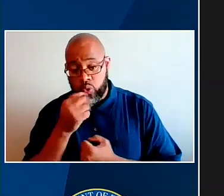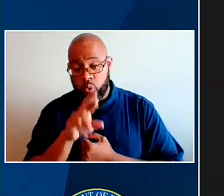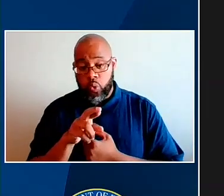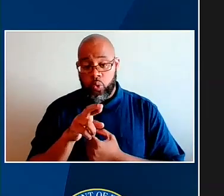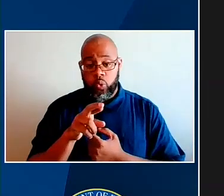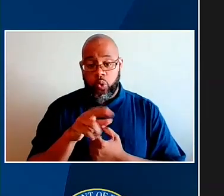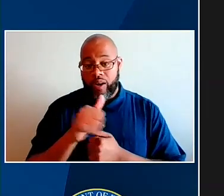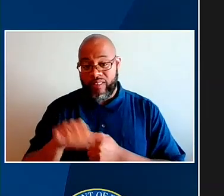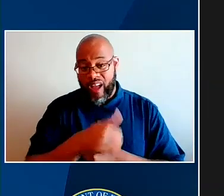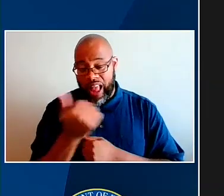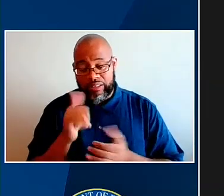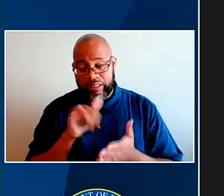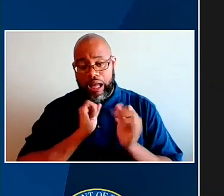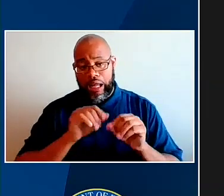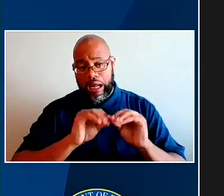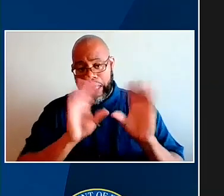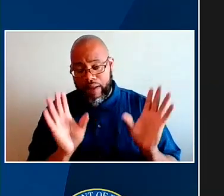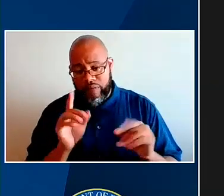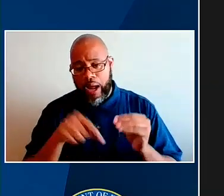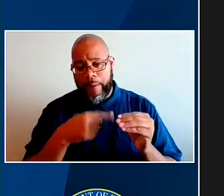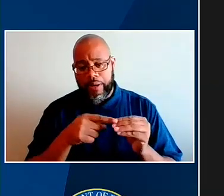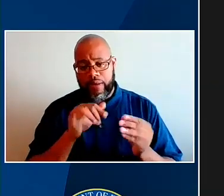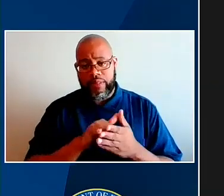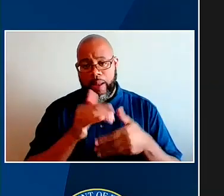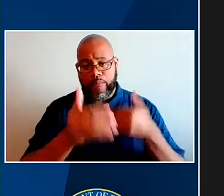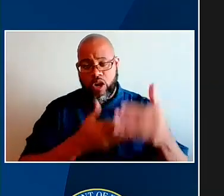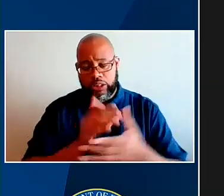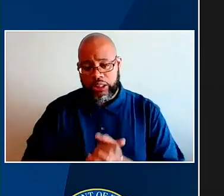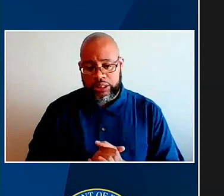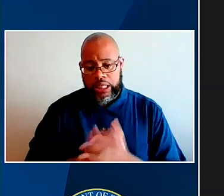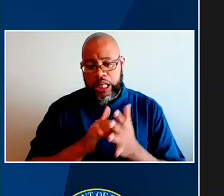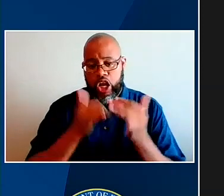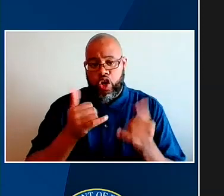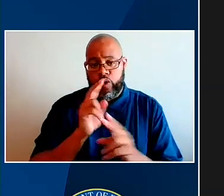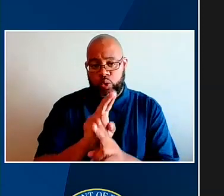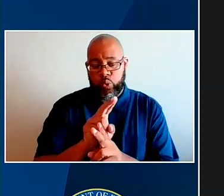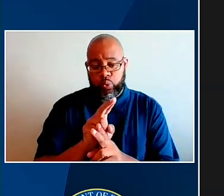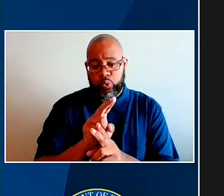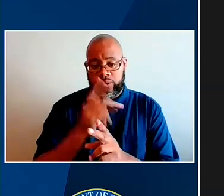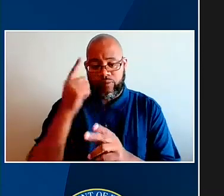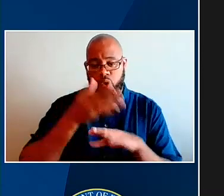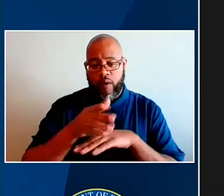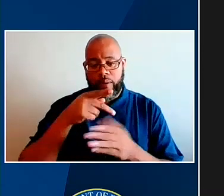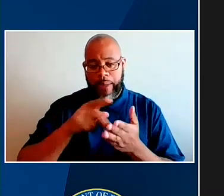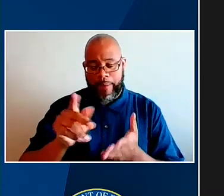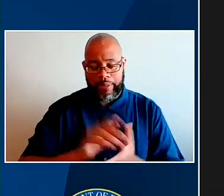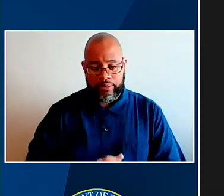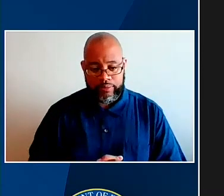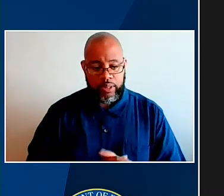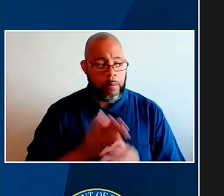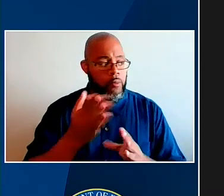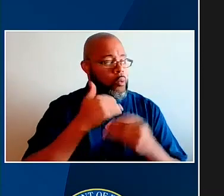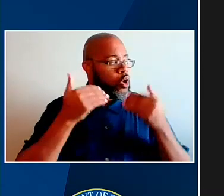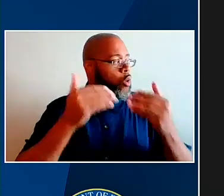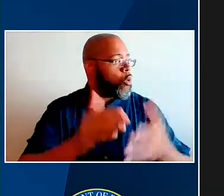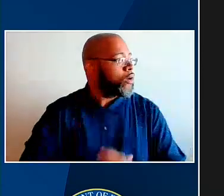anything else that I can clarify about the process that's currently used for overpayments before we go on.